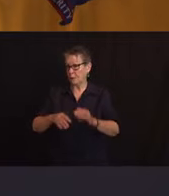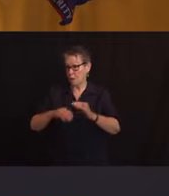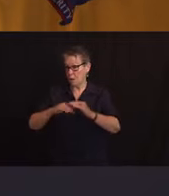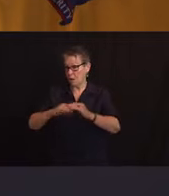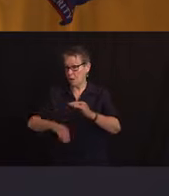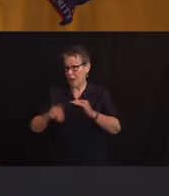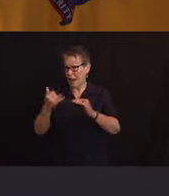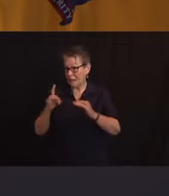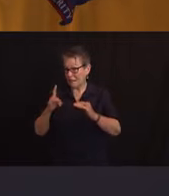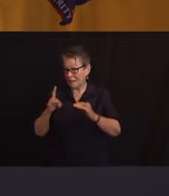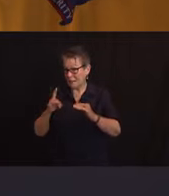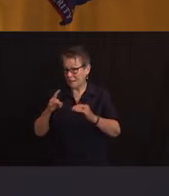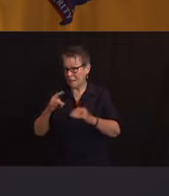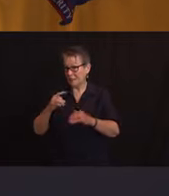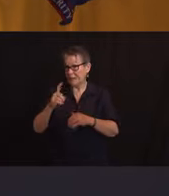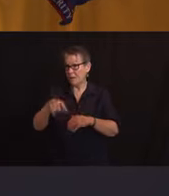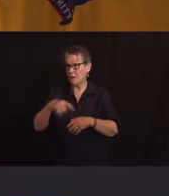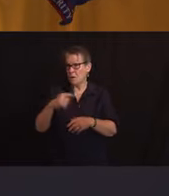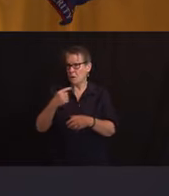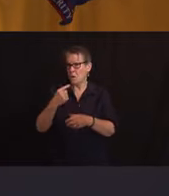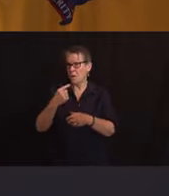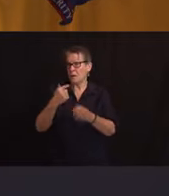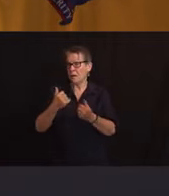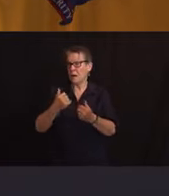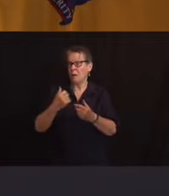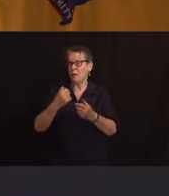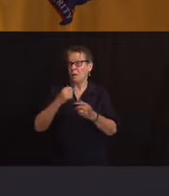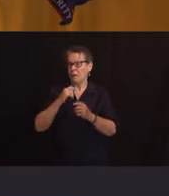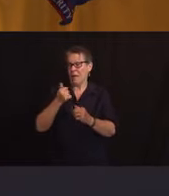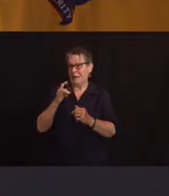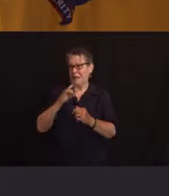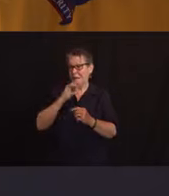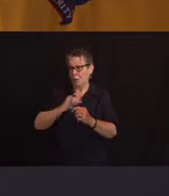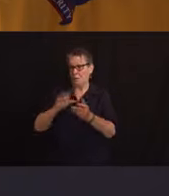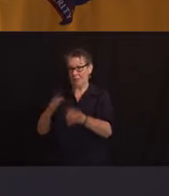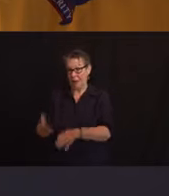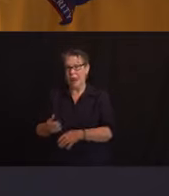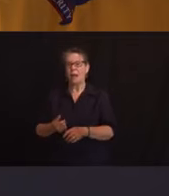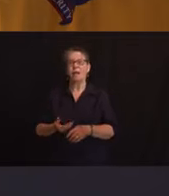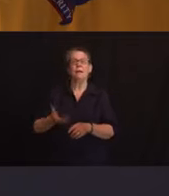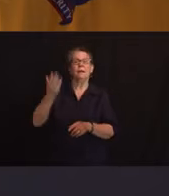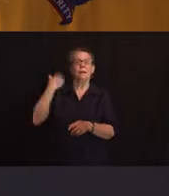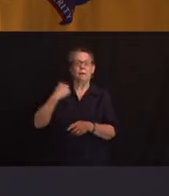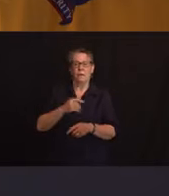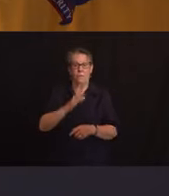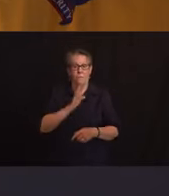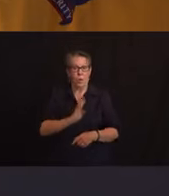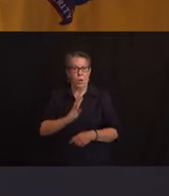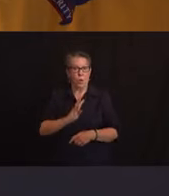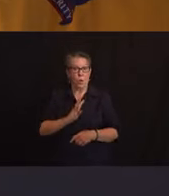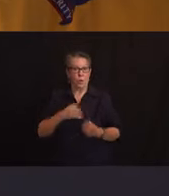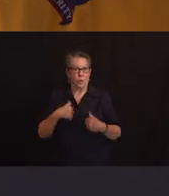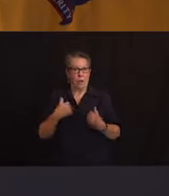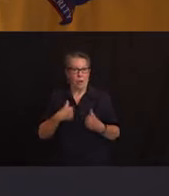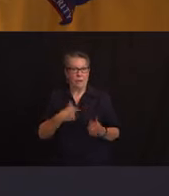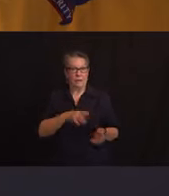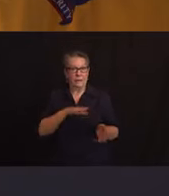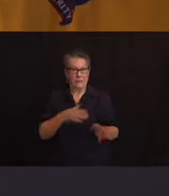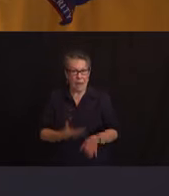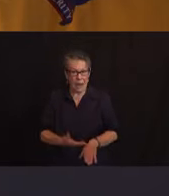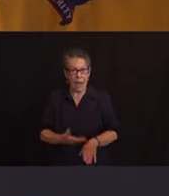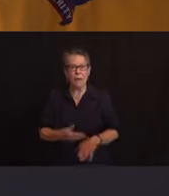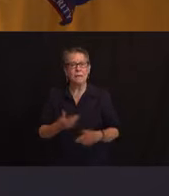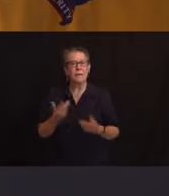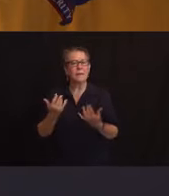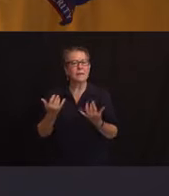state stand? I know you talked about vaccinated individuals 12 to 15 based on the emergency use this week, but on vaccinating individuals